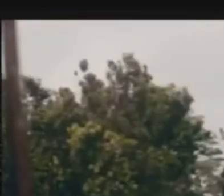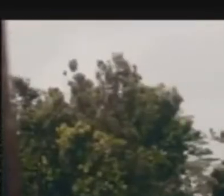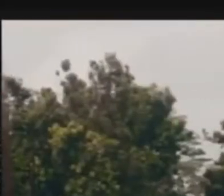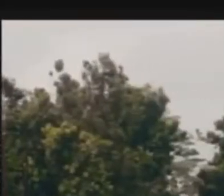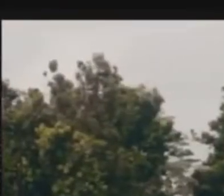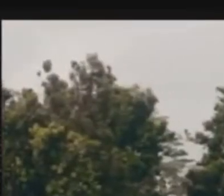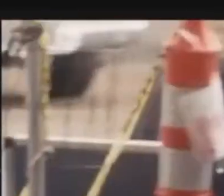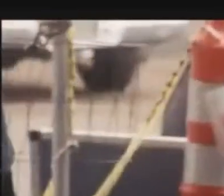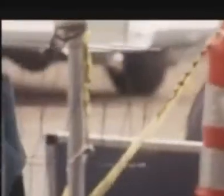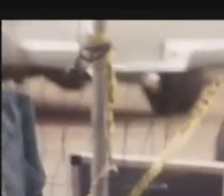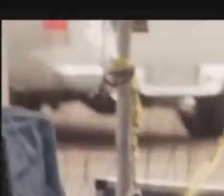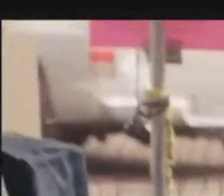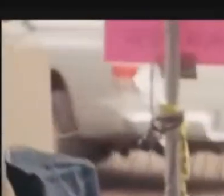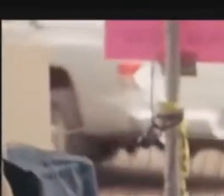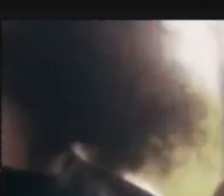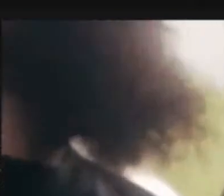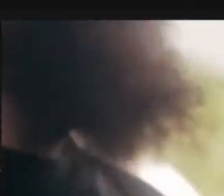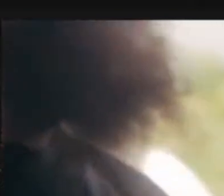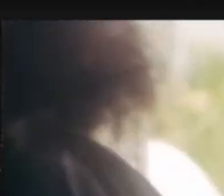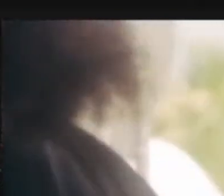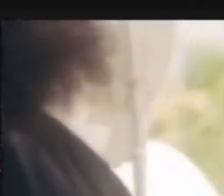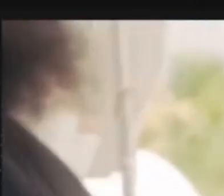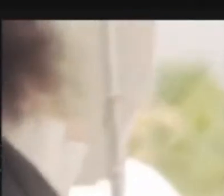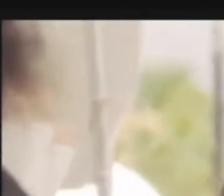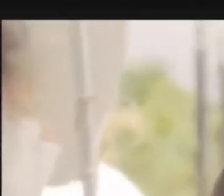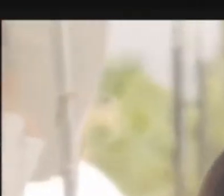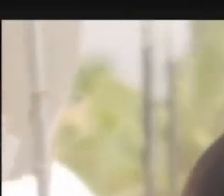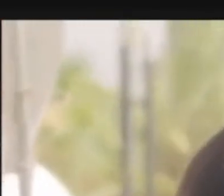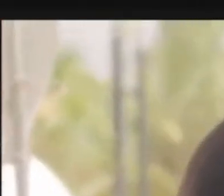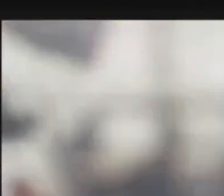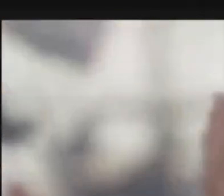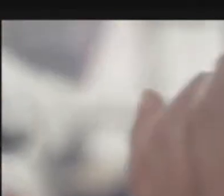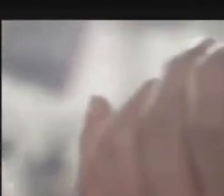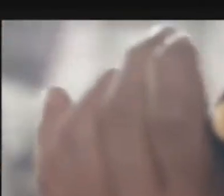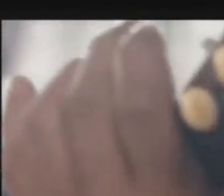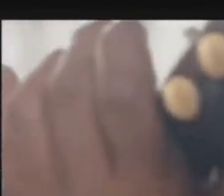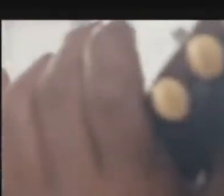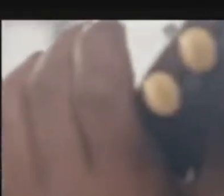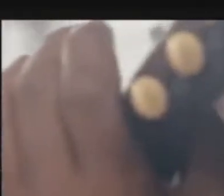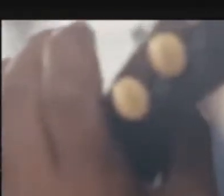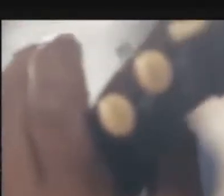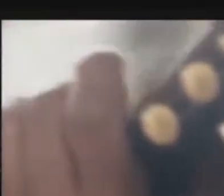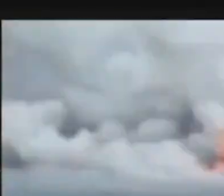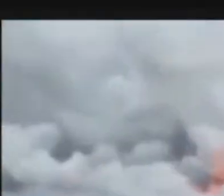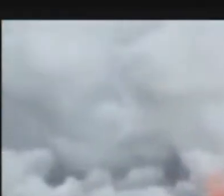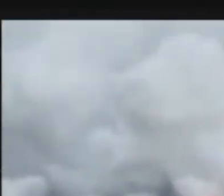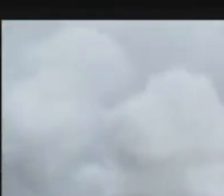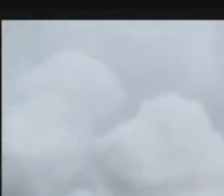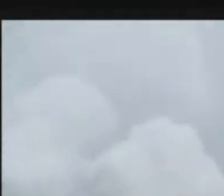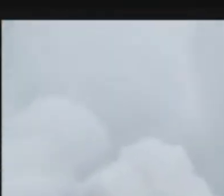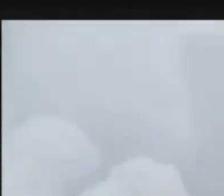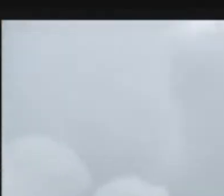we're growing closer together as a community. When tragedies like this strike, you really realize how much you need each other.